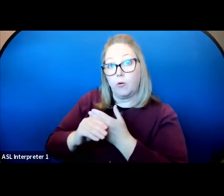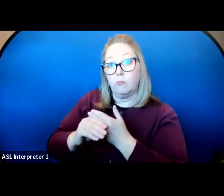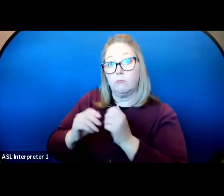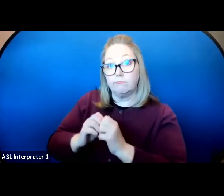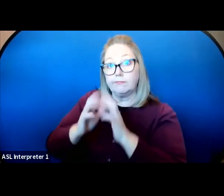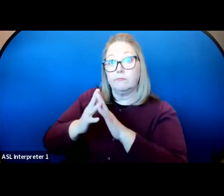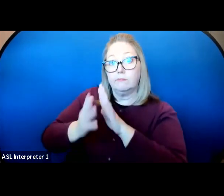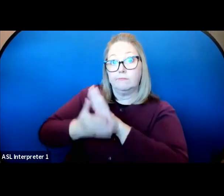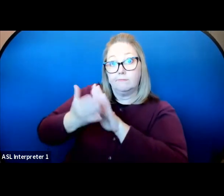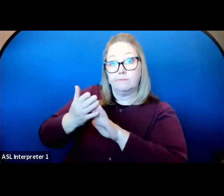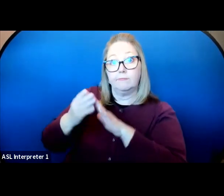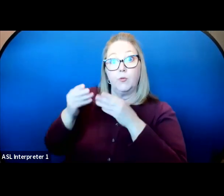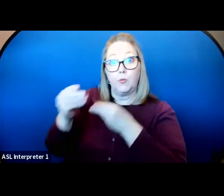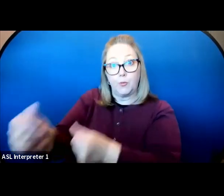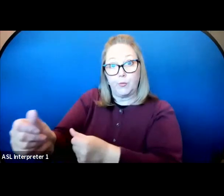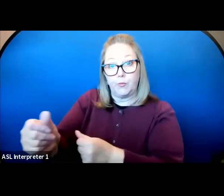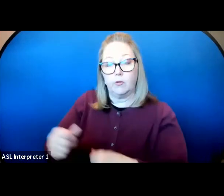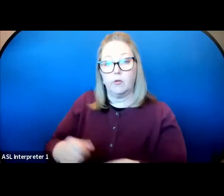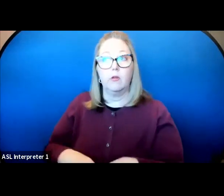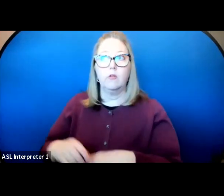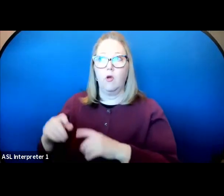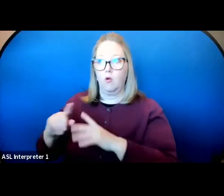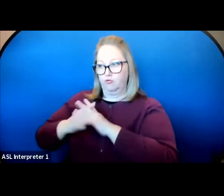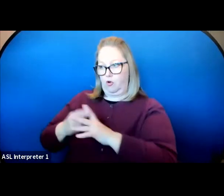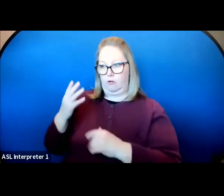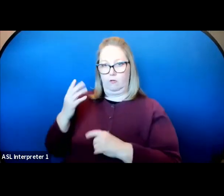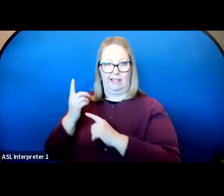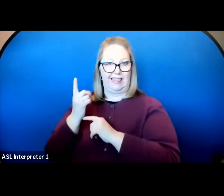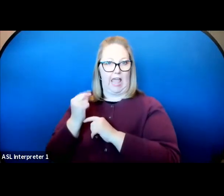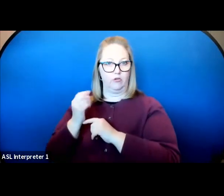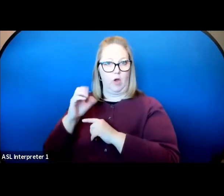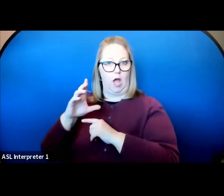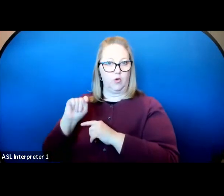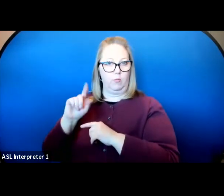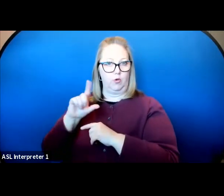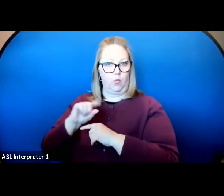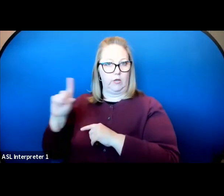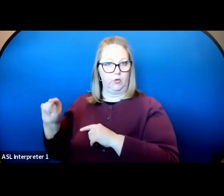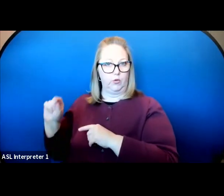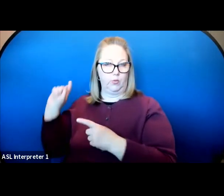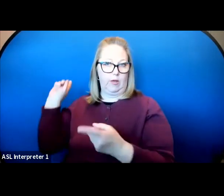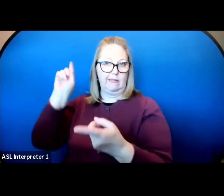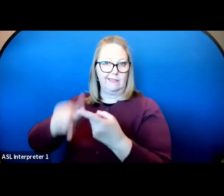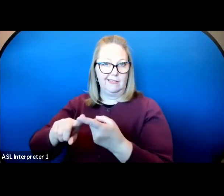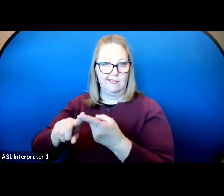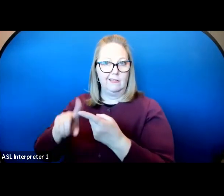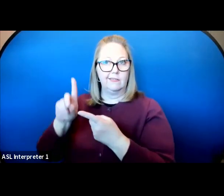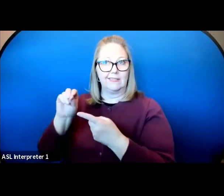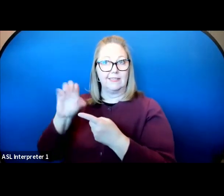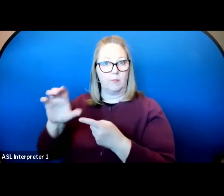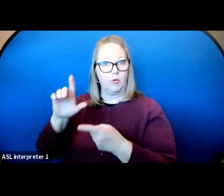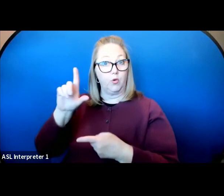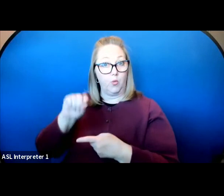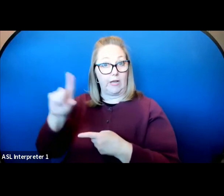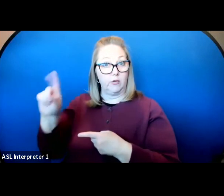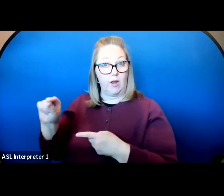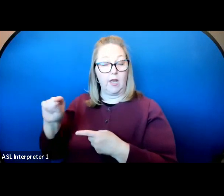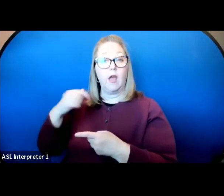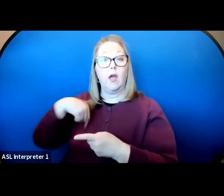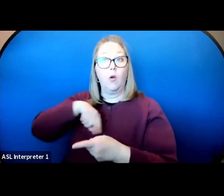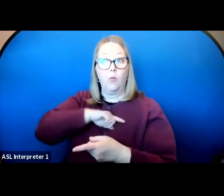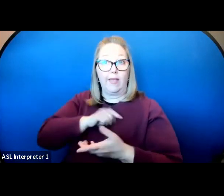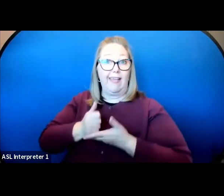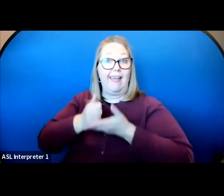quickly. So between the period of October 2020 through December of 2020, we processed over